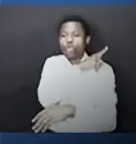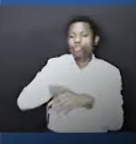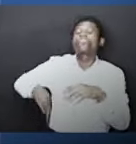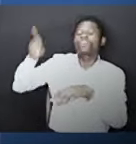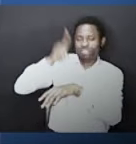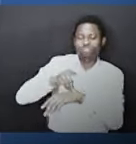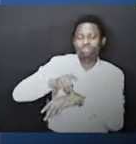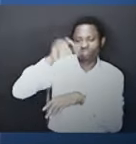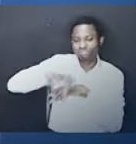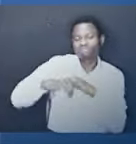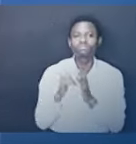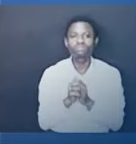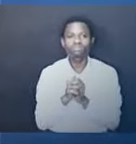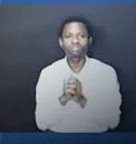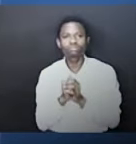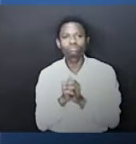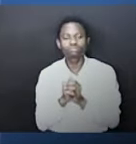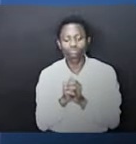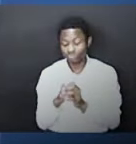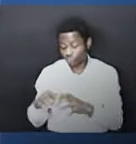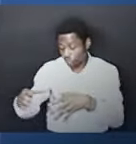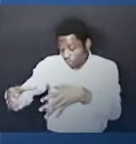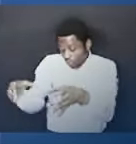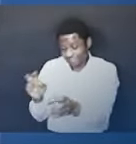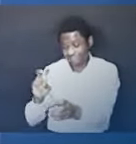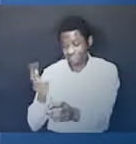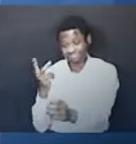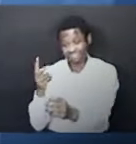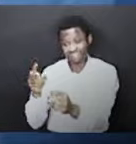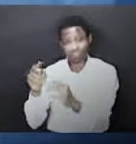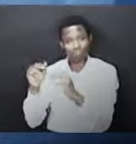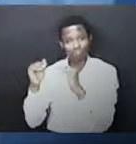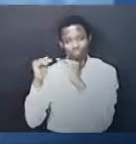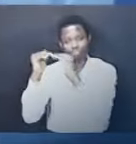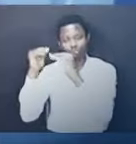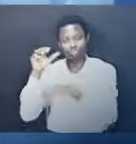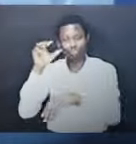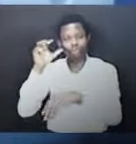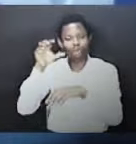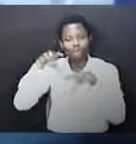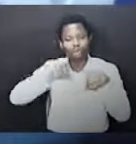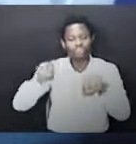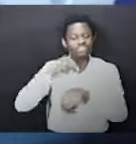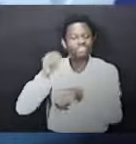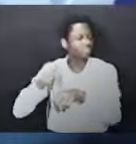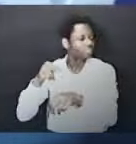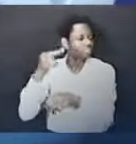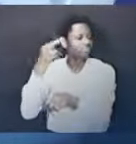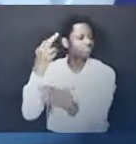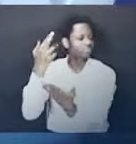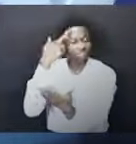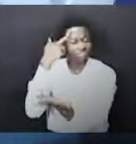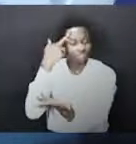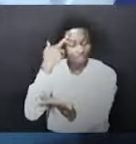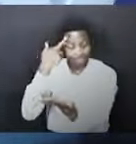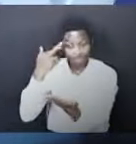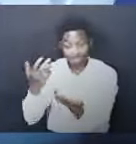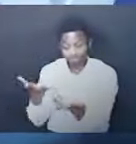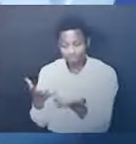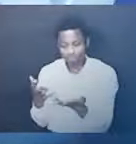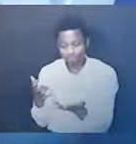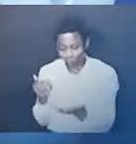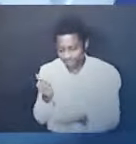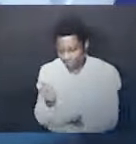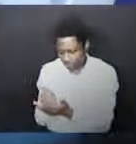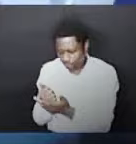Now, this phase is to strategically unleash the vast potential currently locked up in the fortress